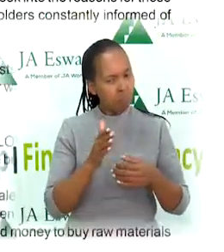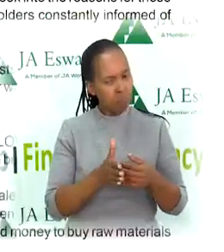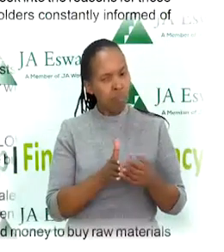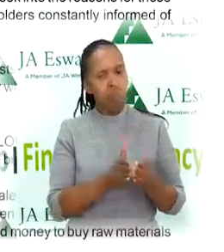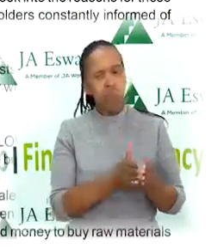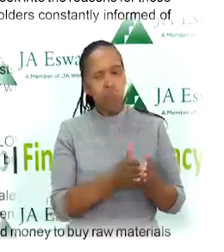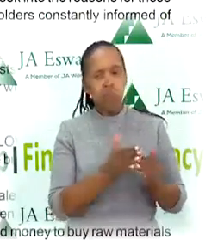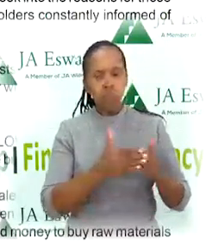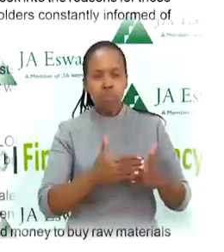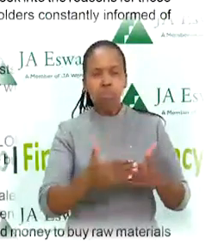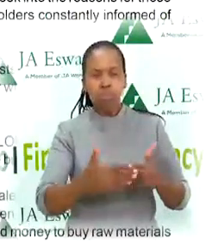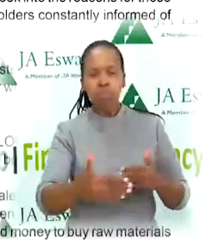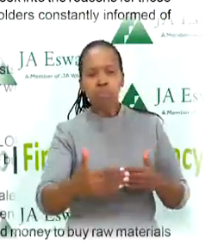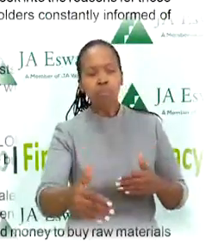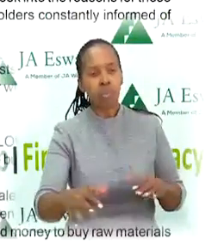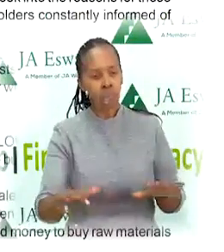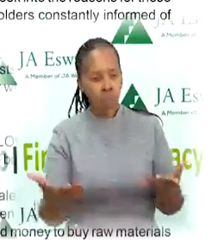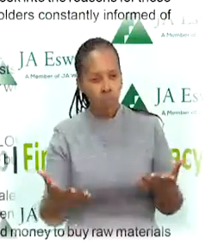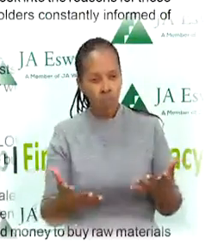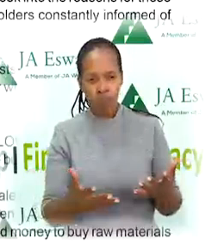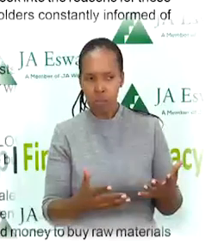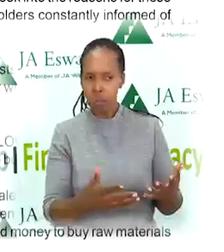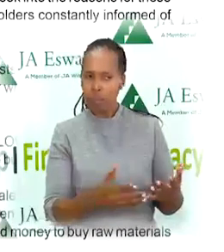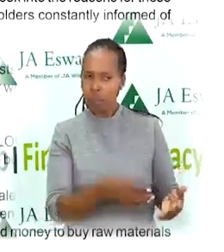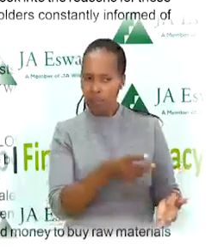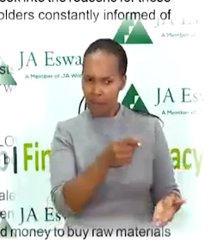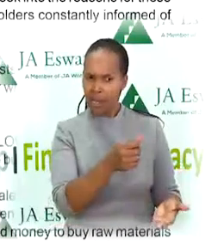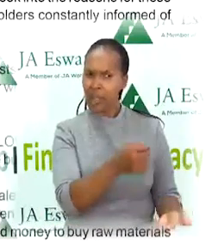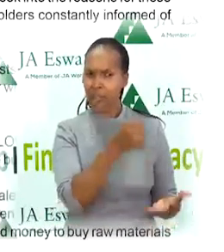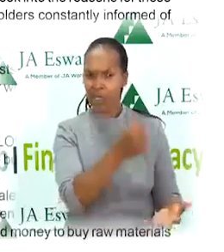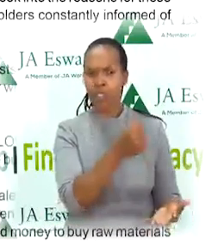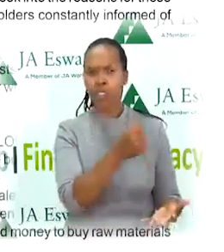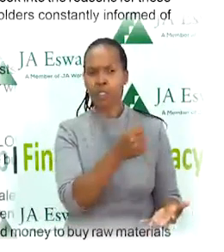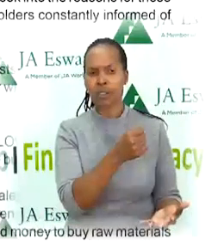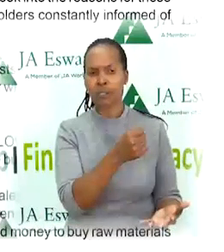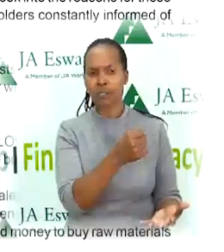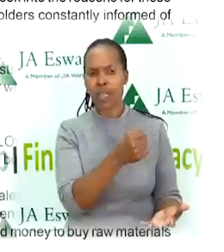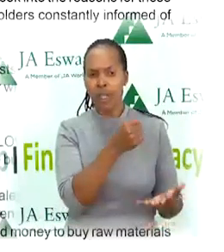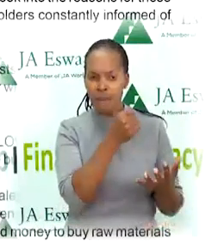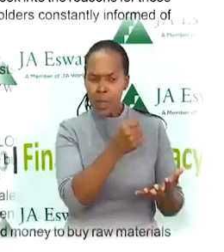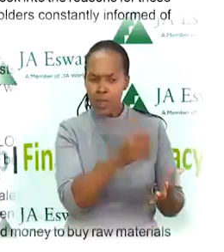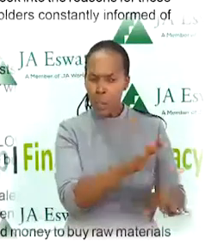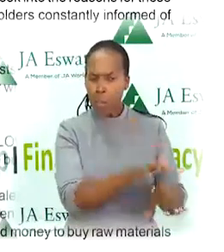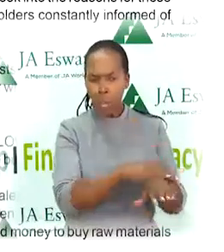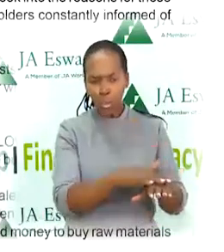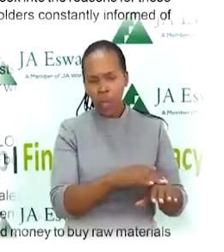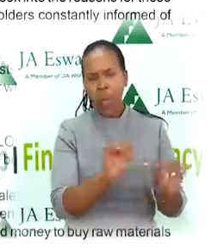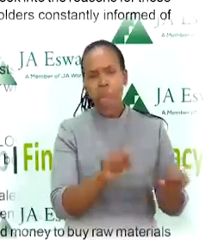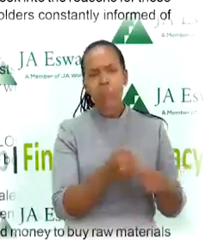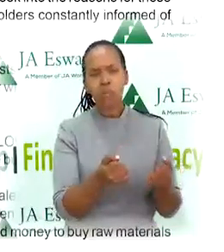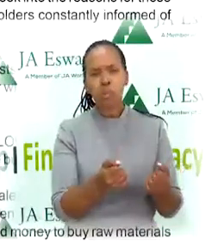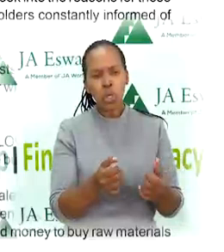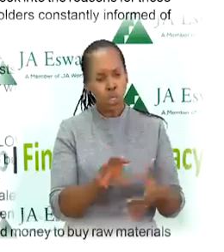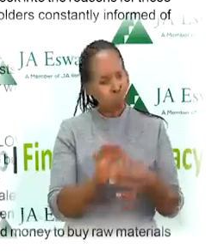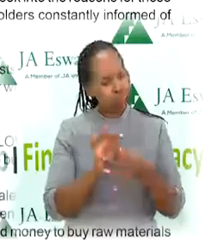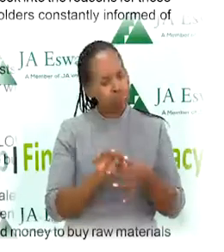the company doesn't know where to start, where to go, what to buy, how to buy it, how the raw materials, where